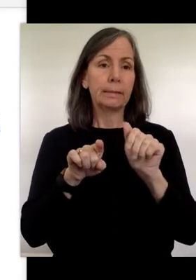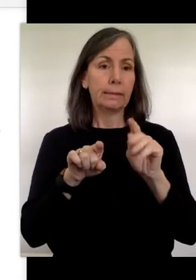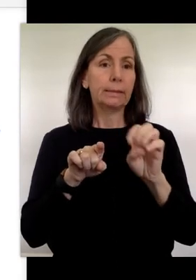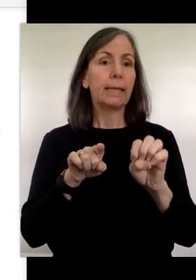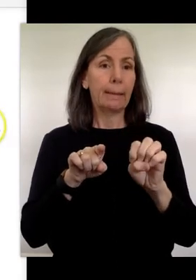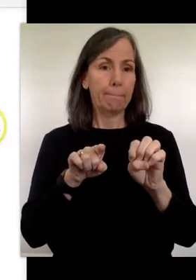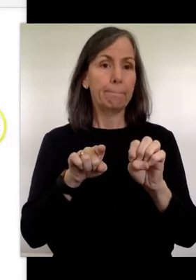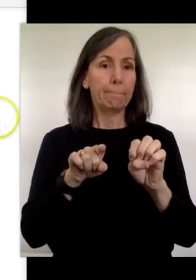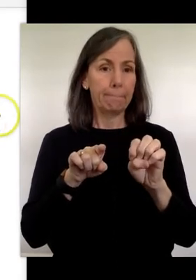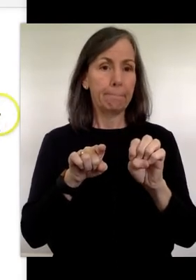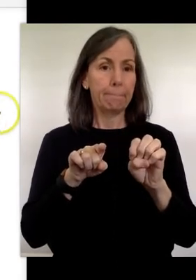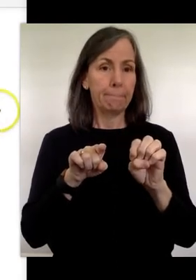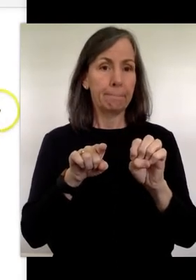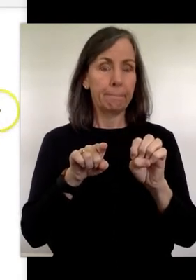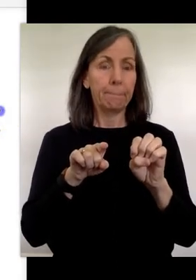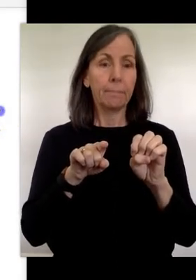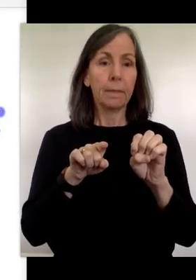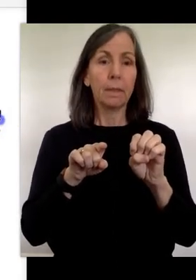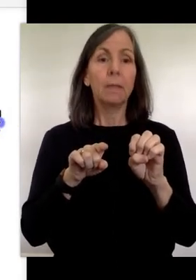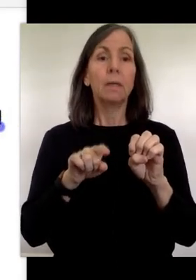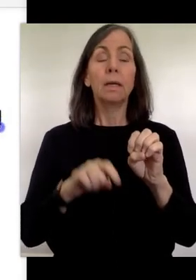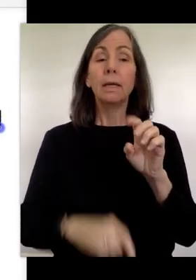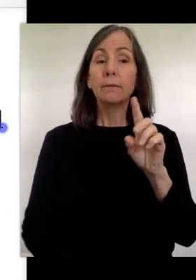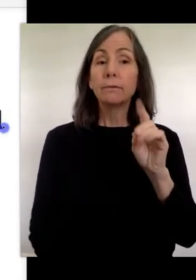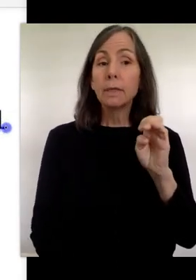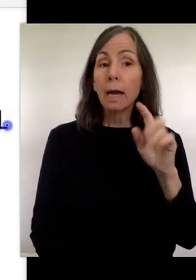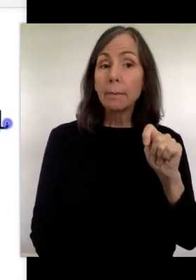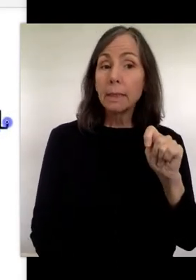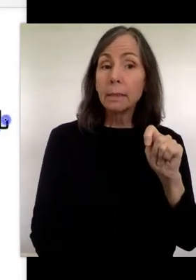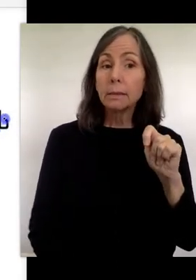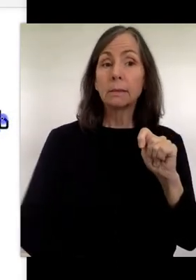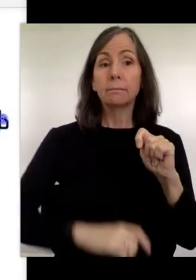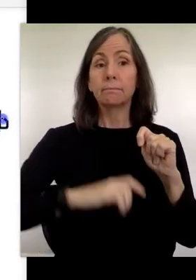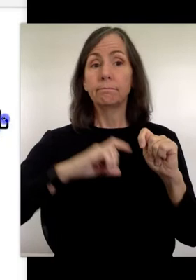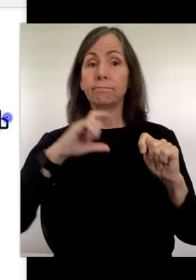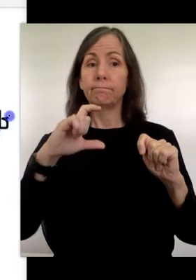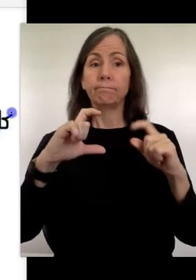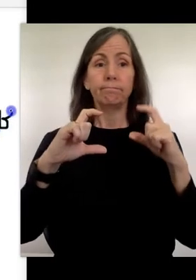dominant, same dominant, means the two letters need to be the same.